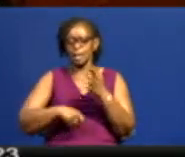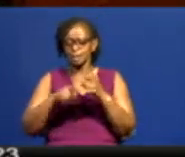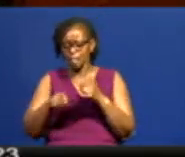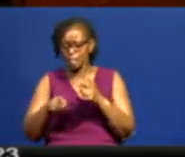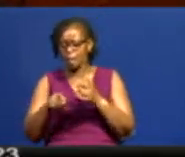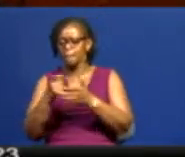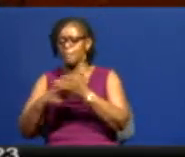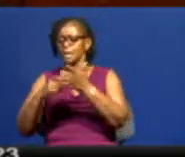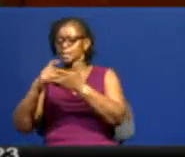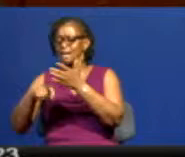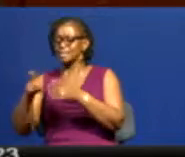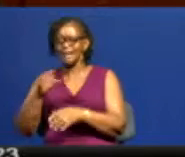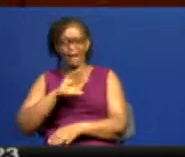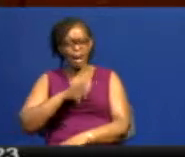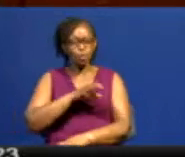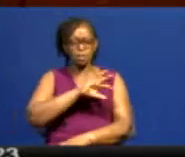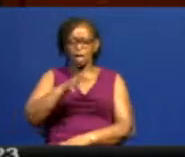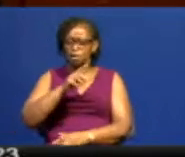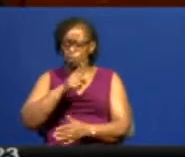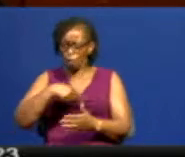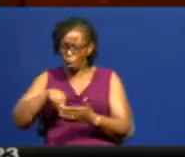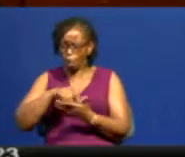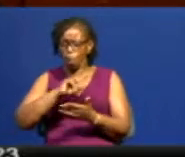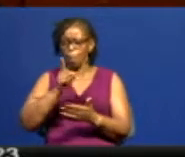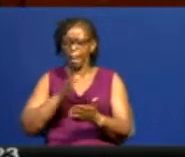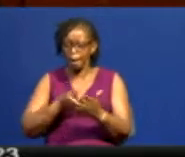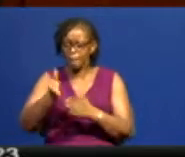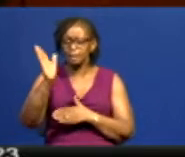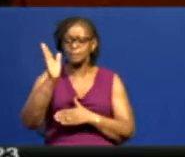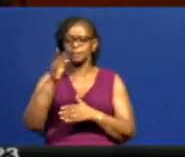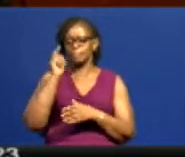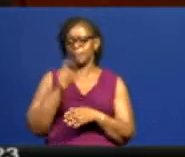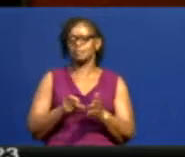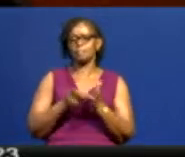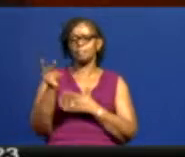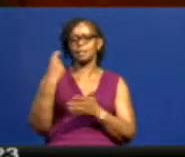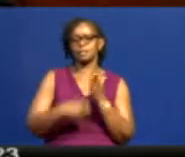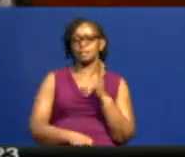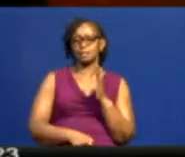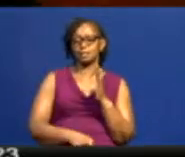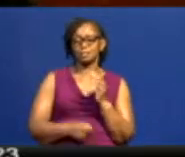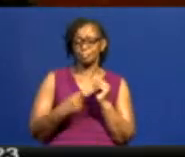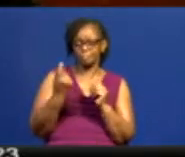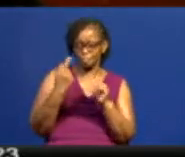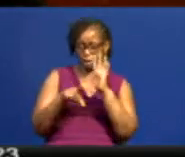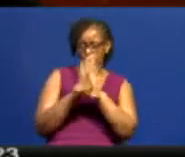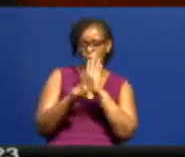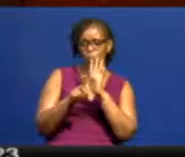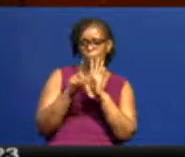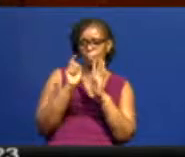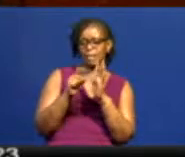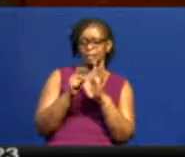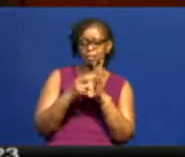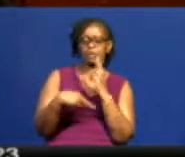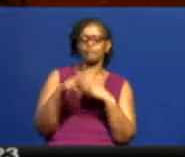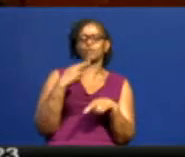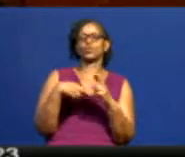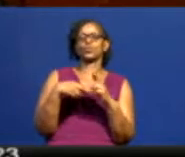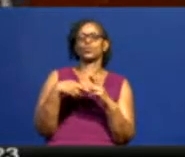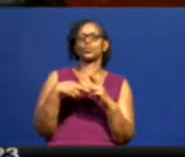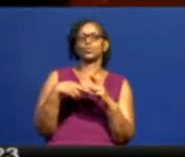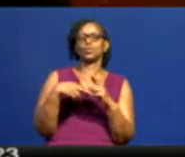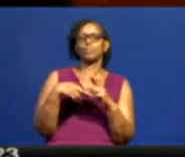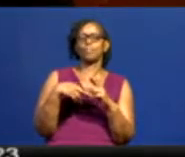counties. Honourable Speaker, this law or this tax policy must be able to review so that we